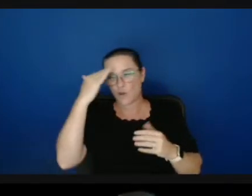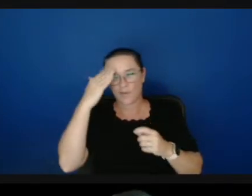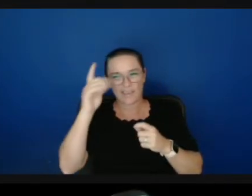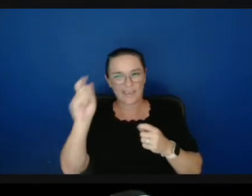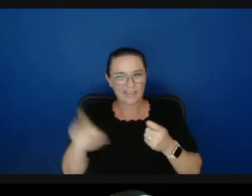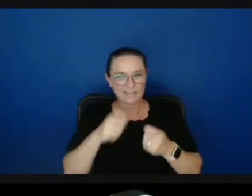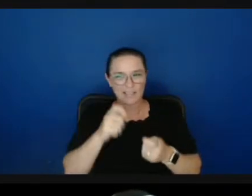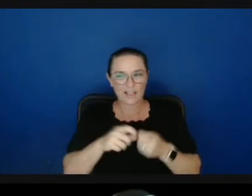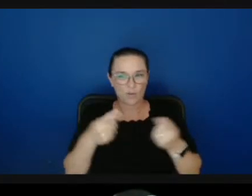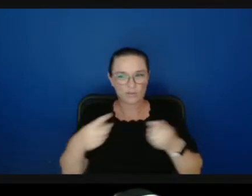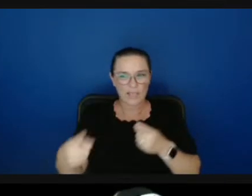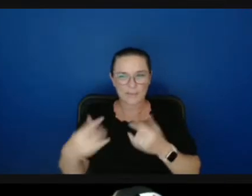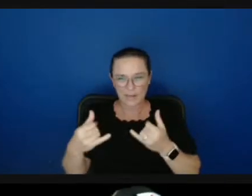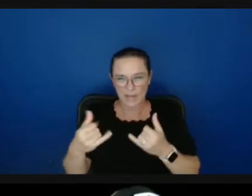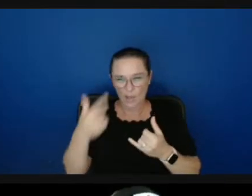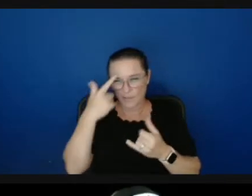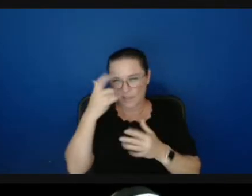day here.